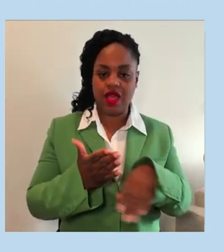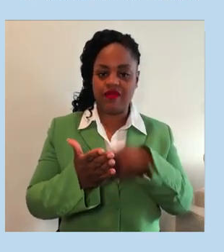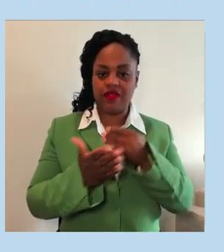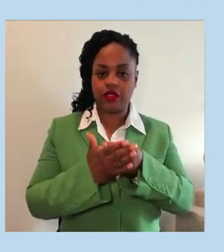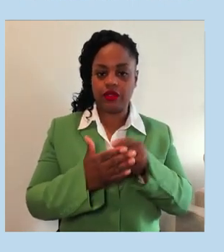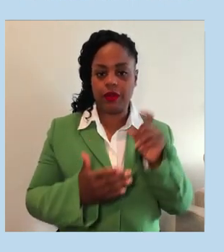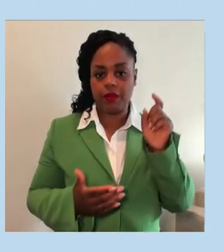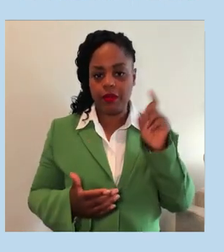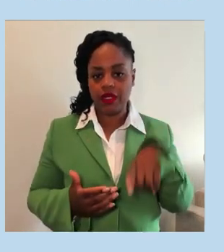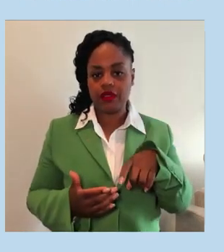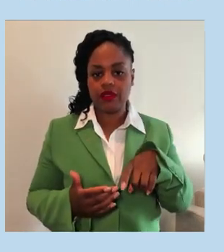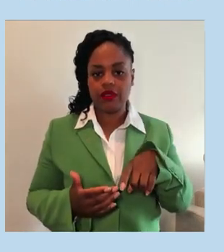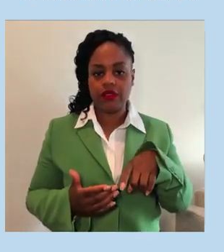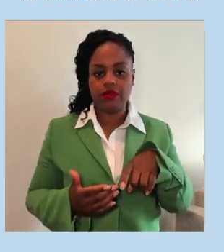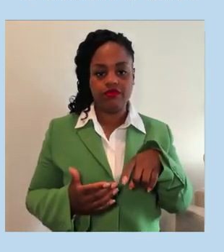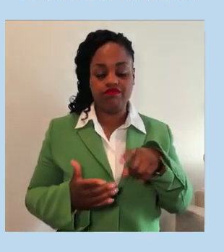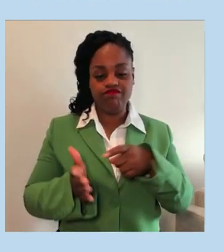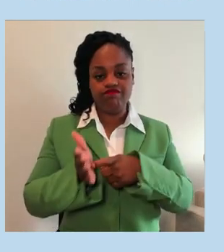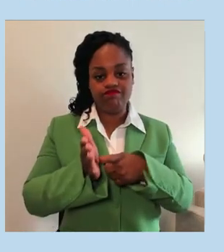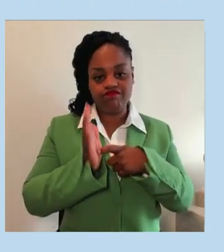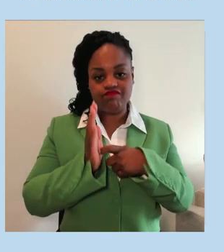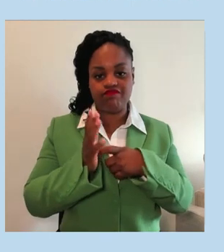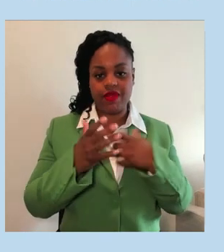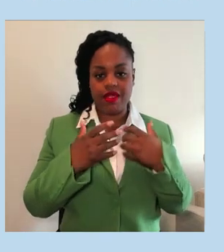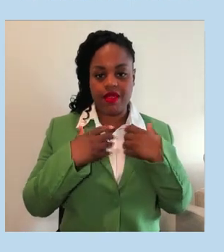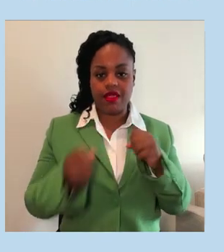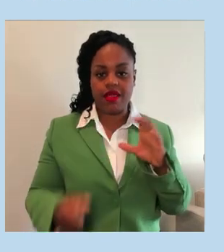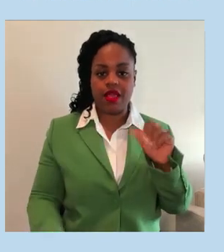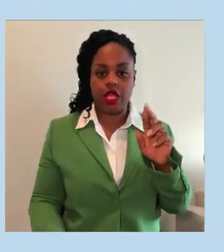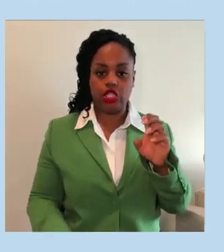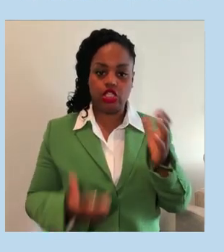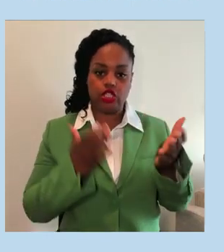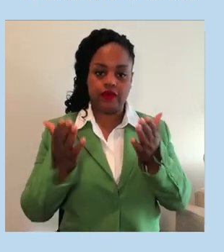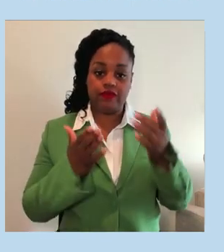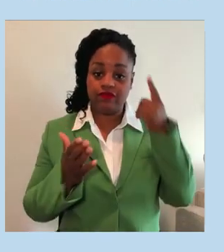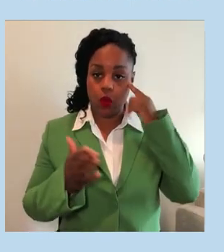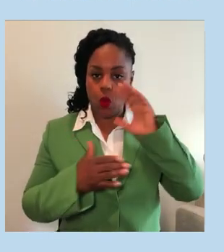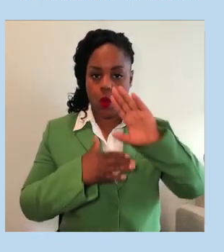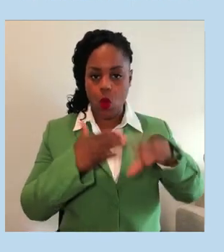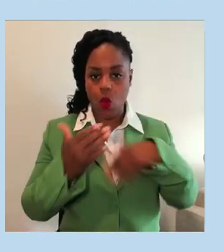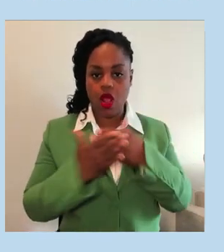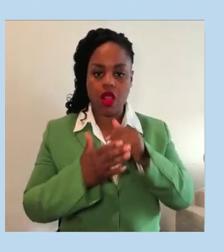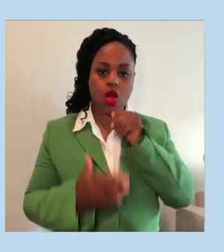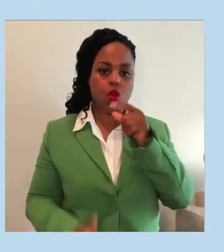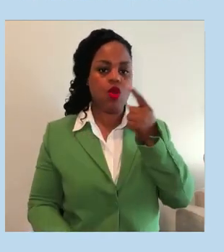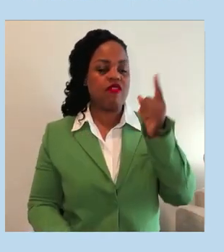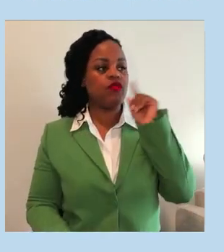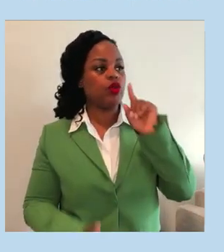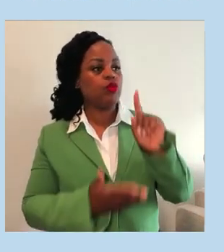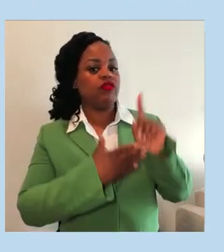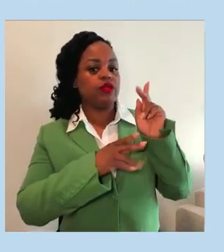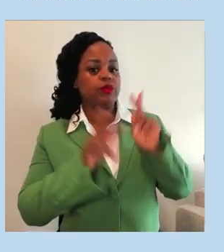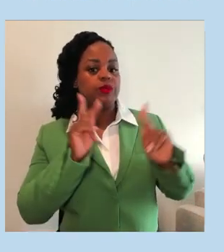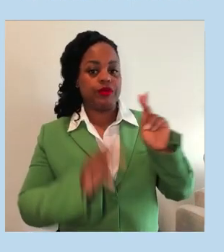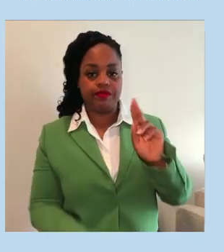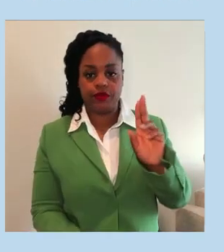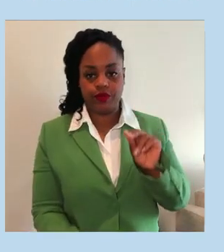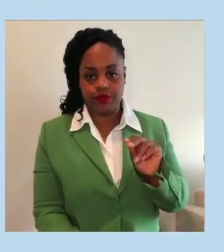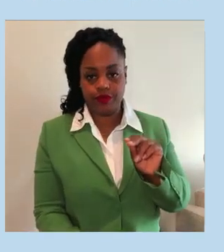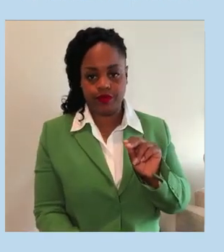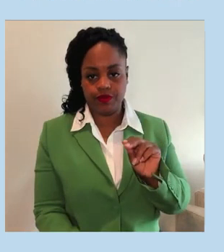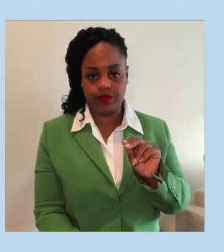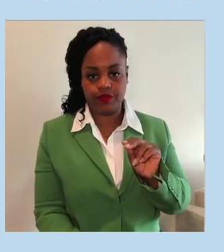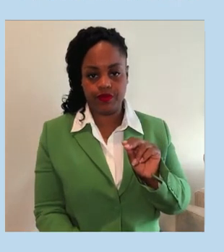not just for the privileged communities. We also need to ensure that we have awareness, because